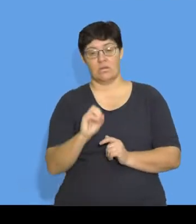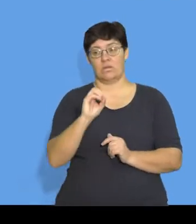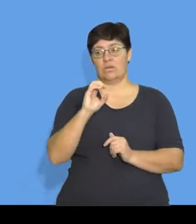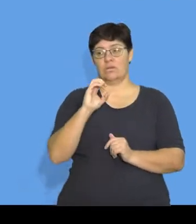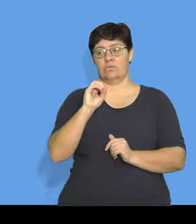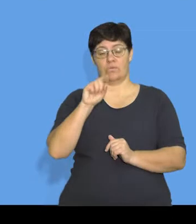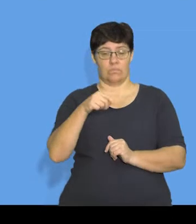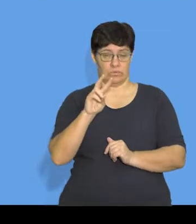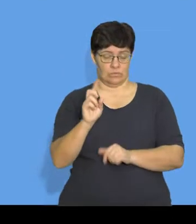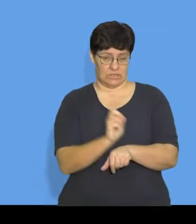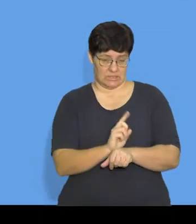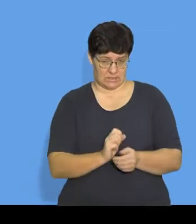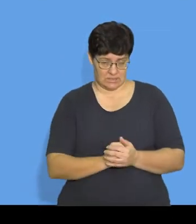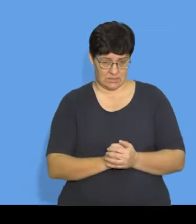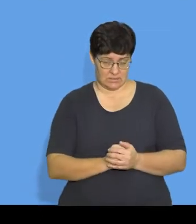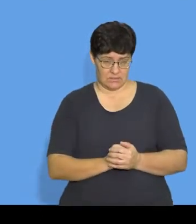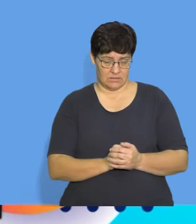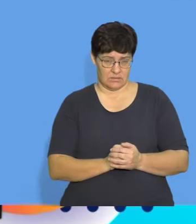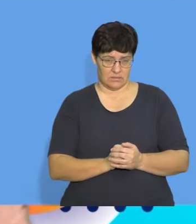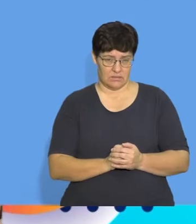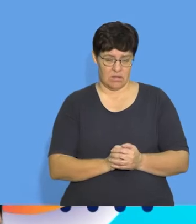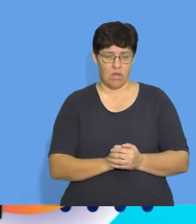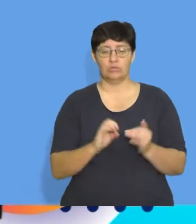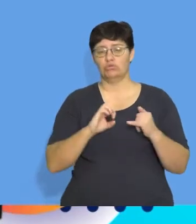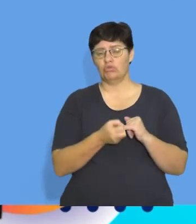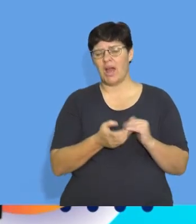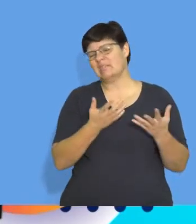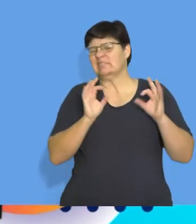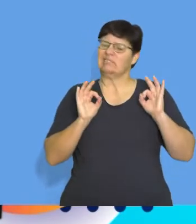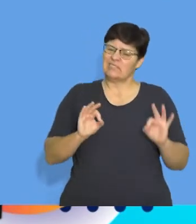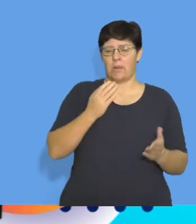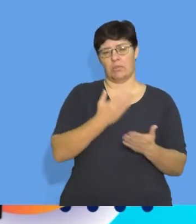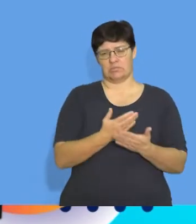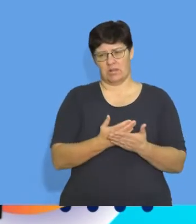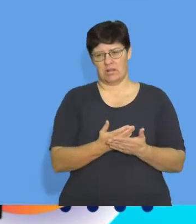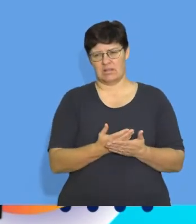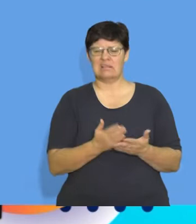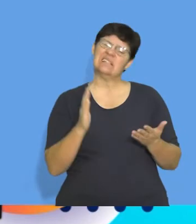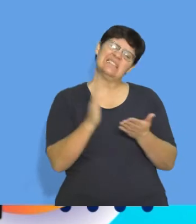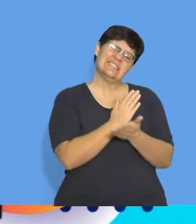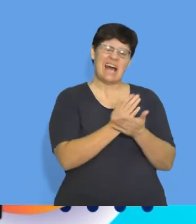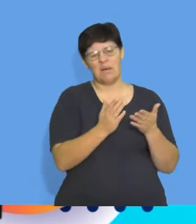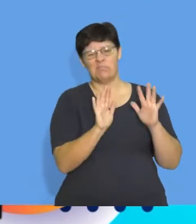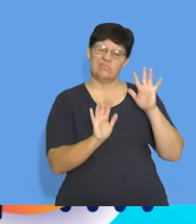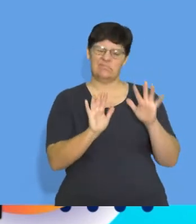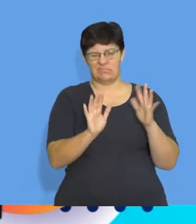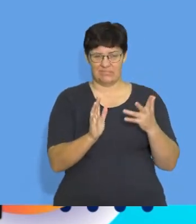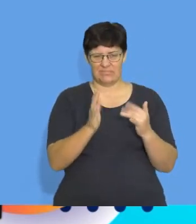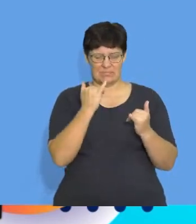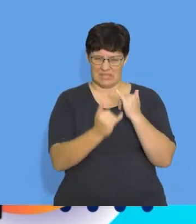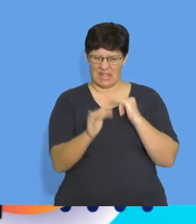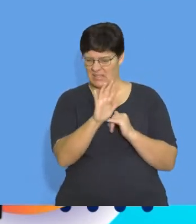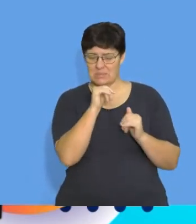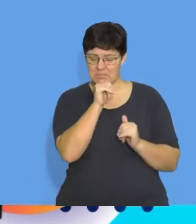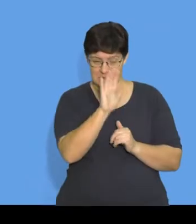be complete. I've tried to make these values as accurate as possible, but there may be some little errors. It's all